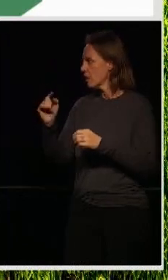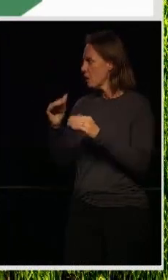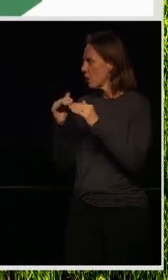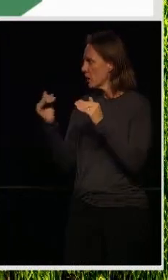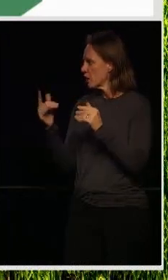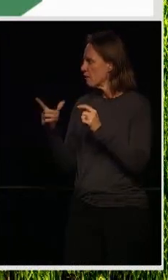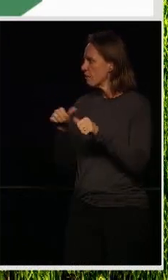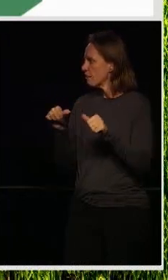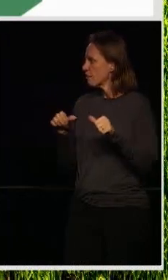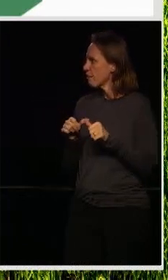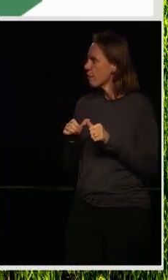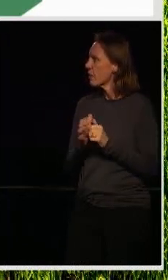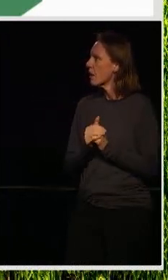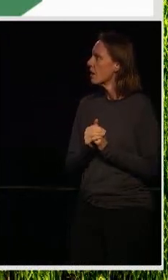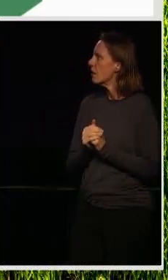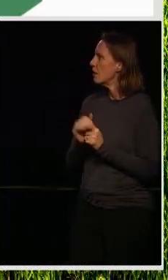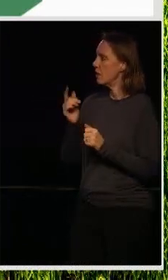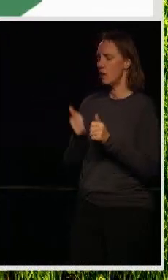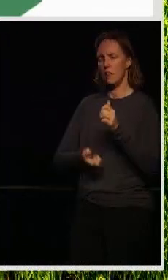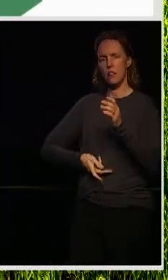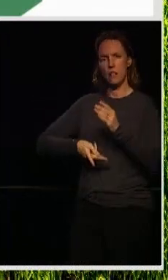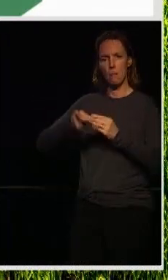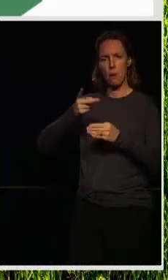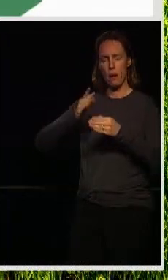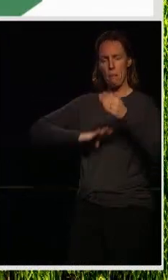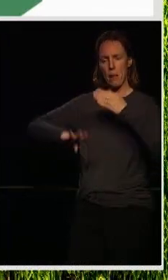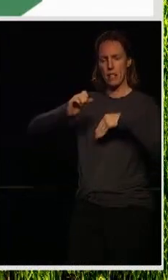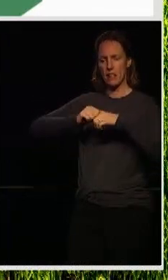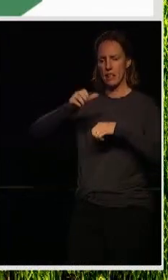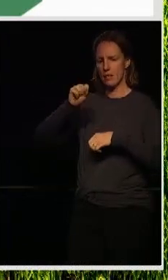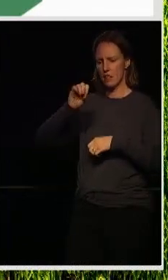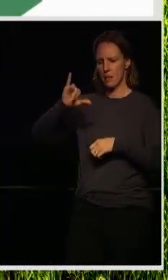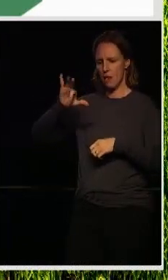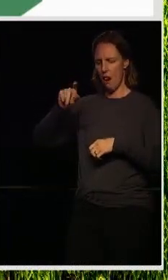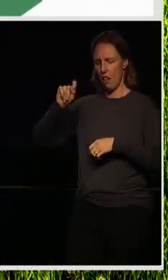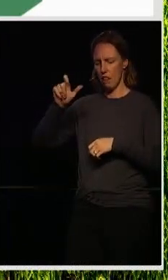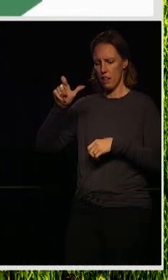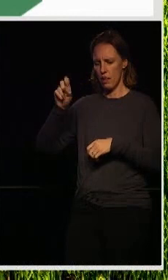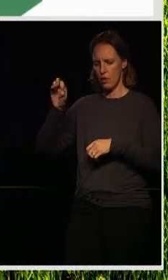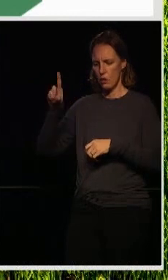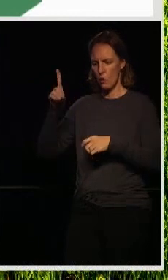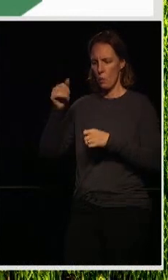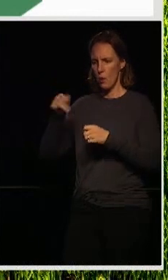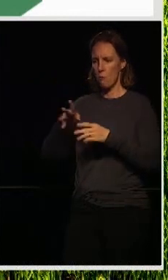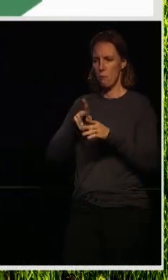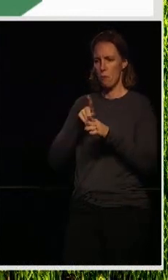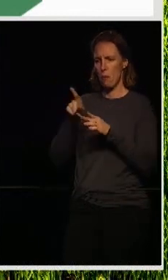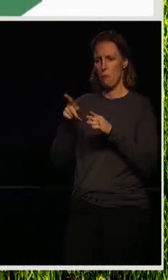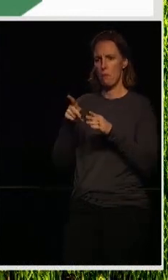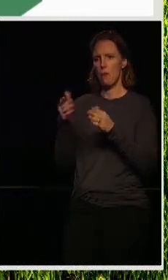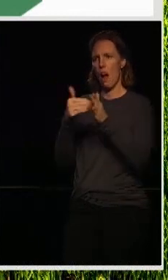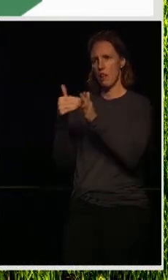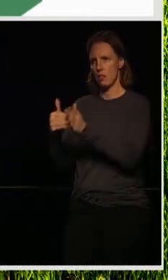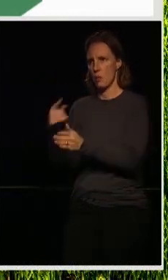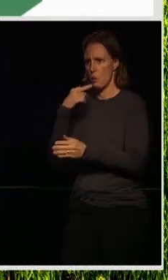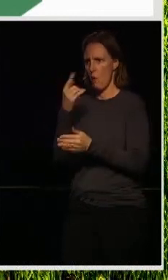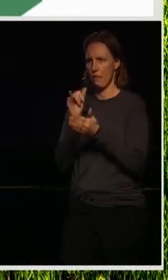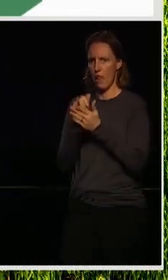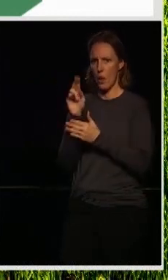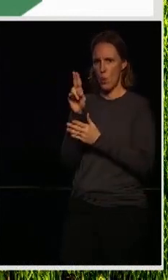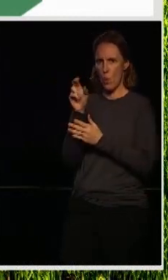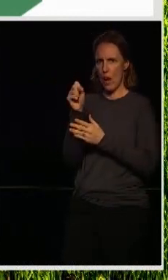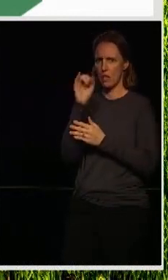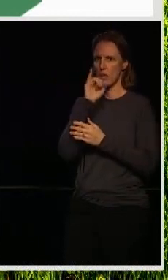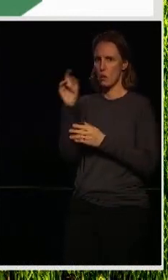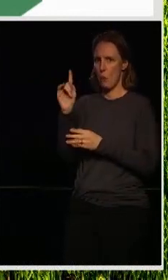currently based in Edinburgh in Scotland, we are constantly told that the US is where we need to be. And if we look at the numbers, it is